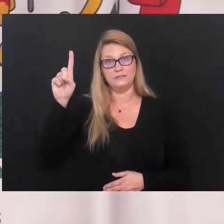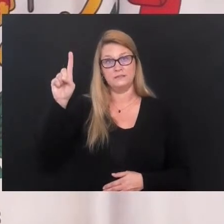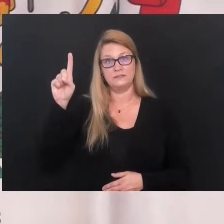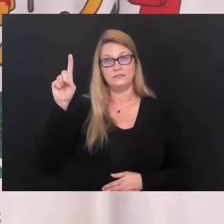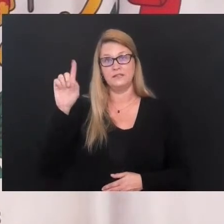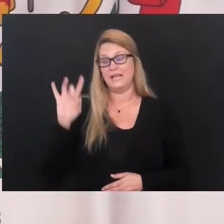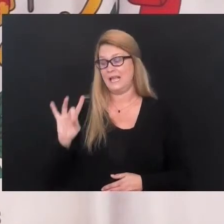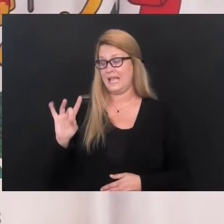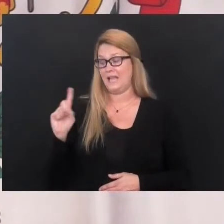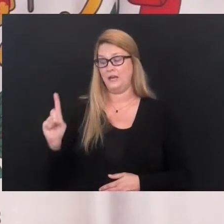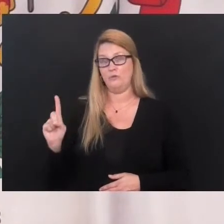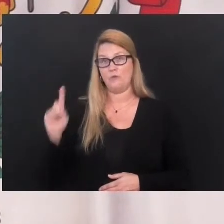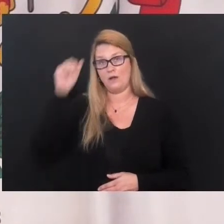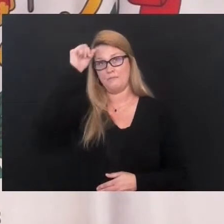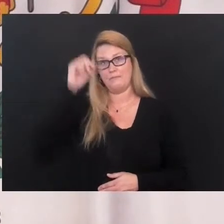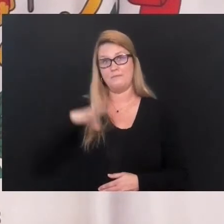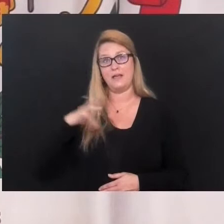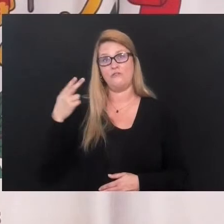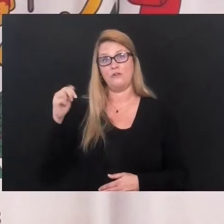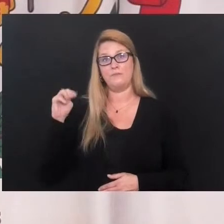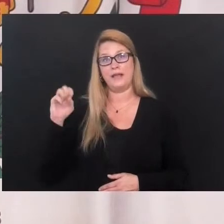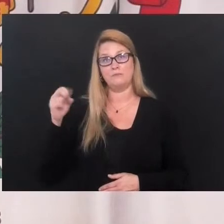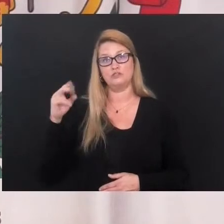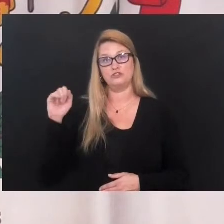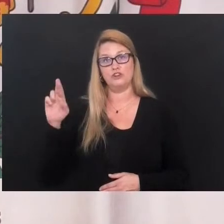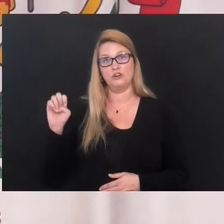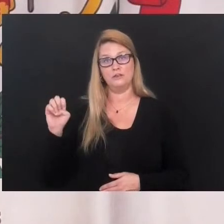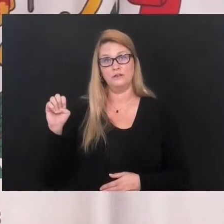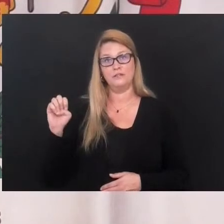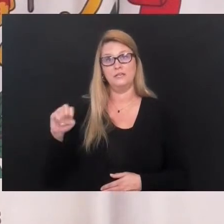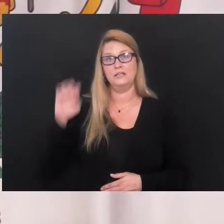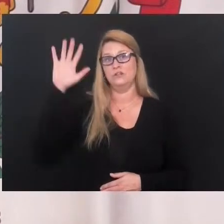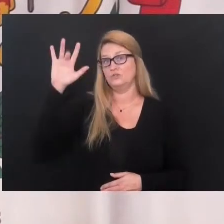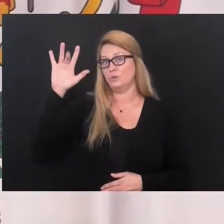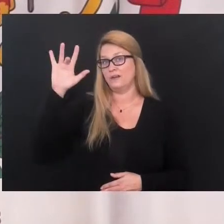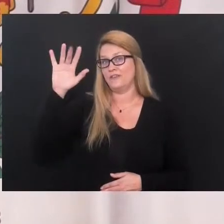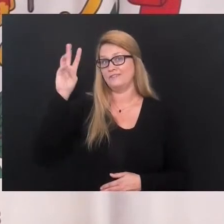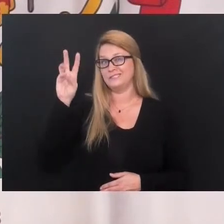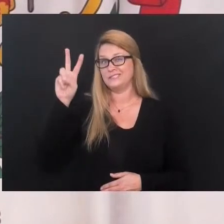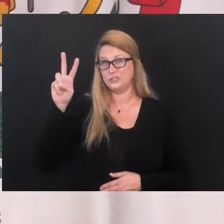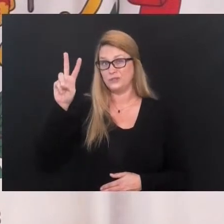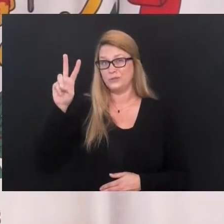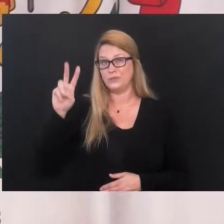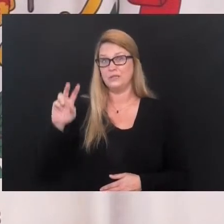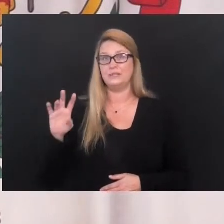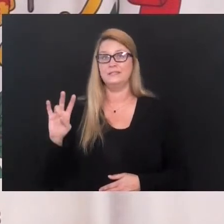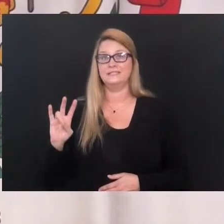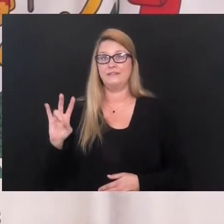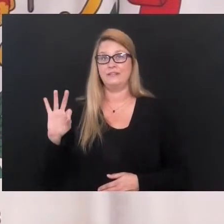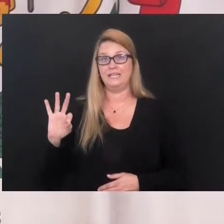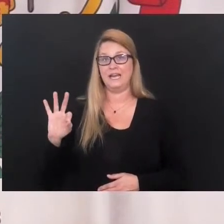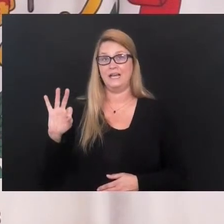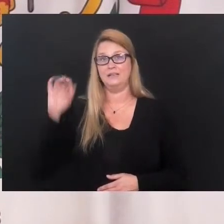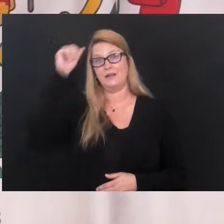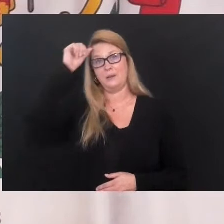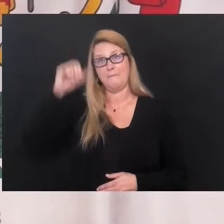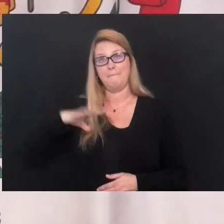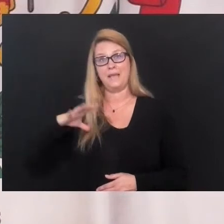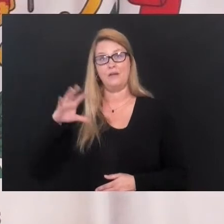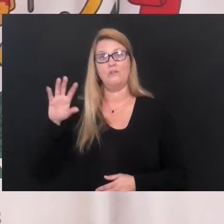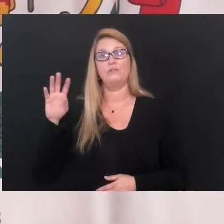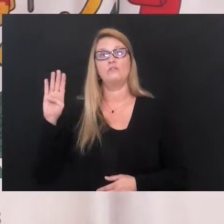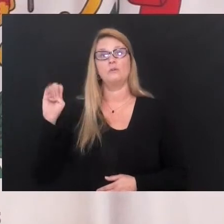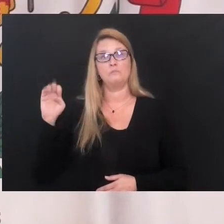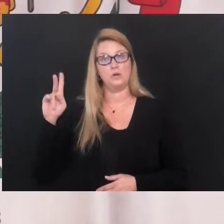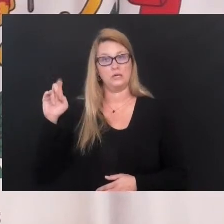is an 81-year-old male from Hampshire County. Our 2,562nd death is a 79-year-old male from Berkeley